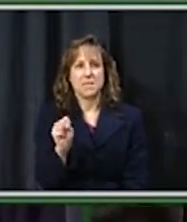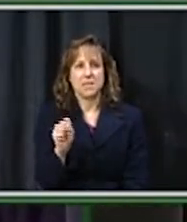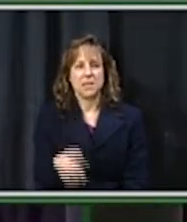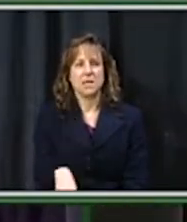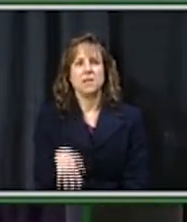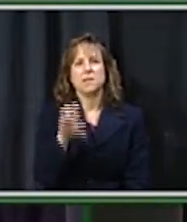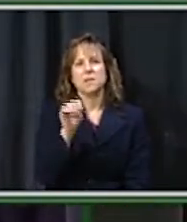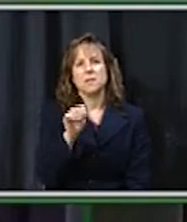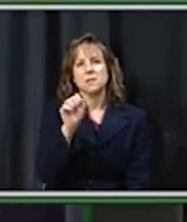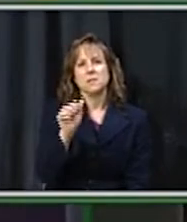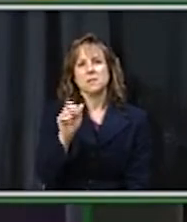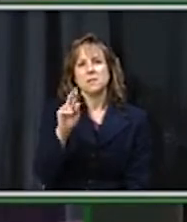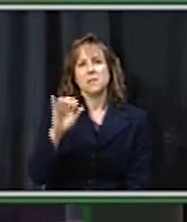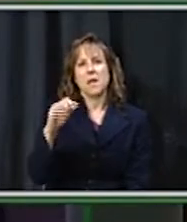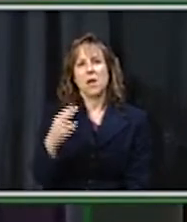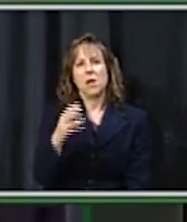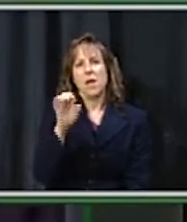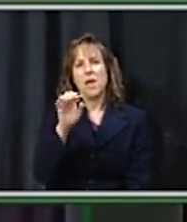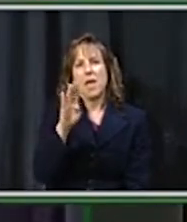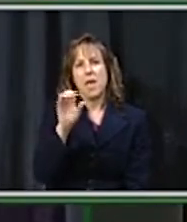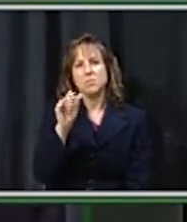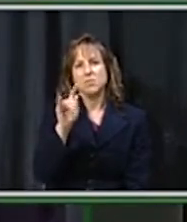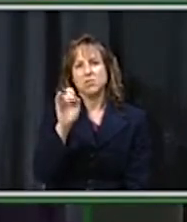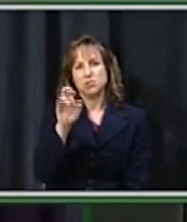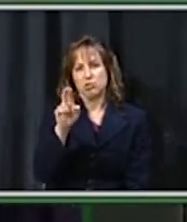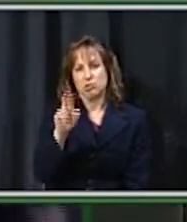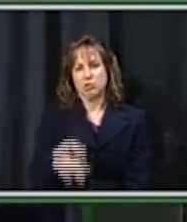Sarah Ebster.